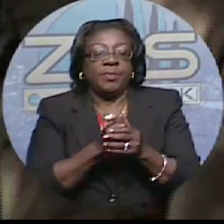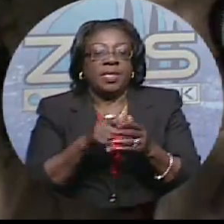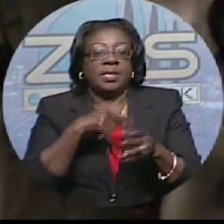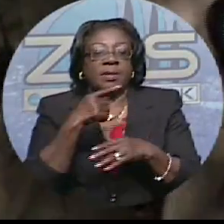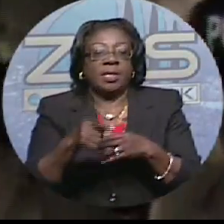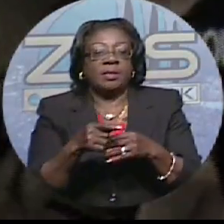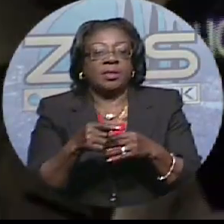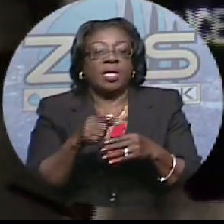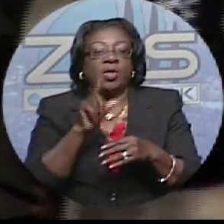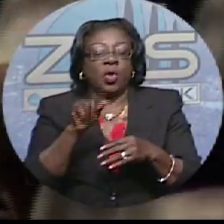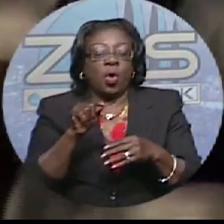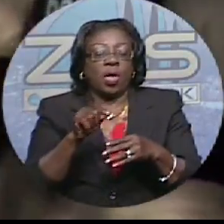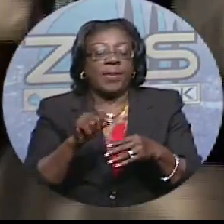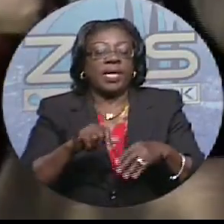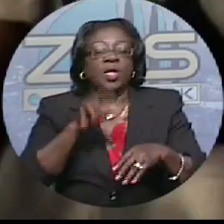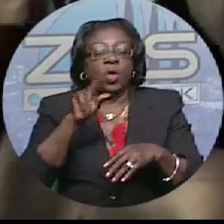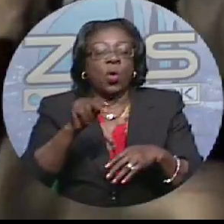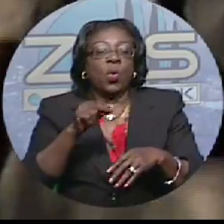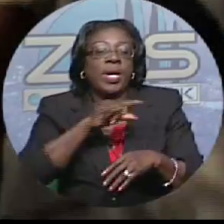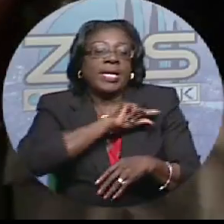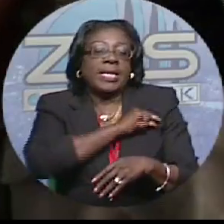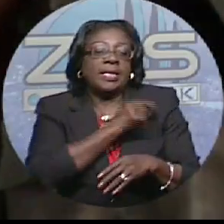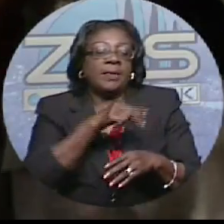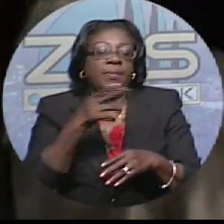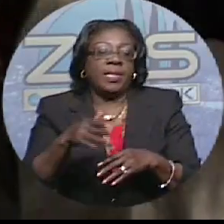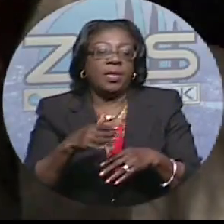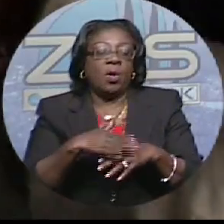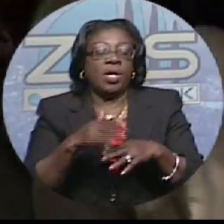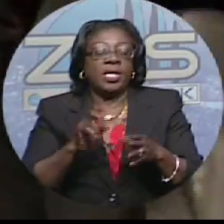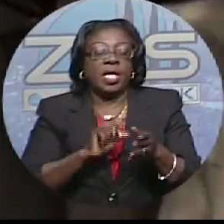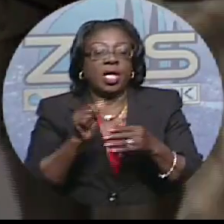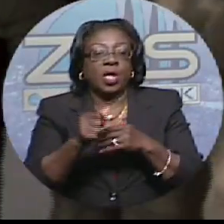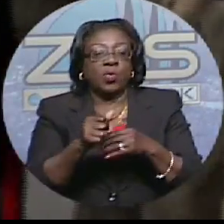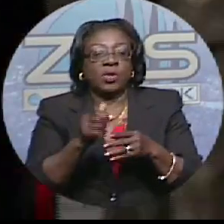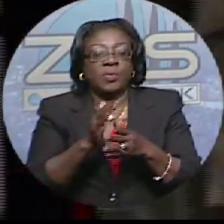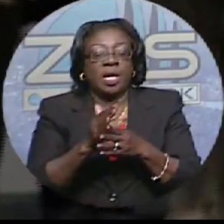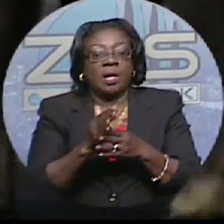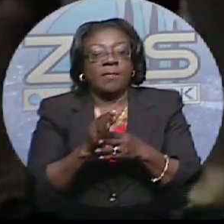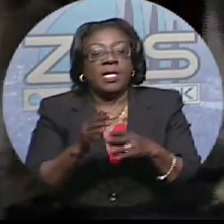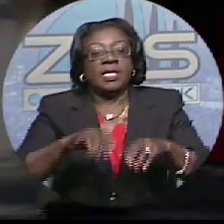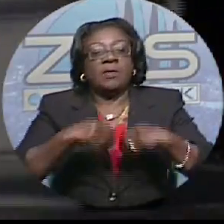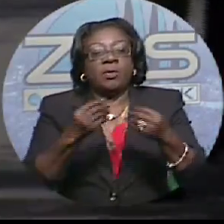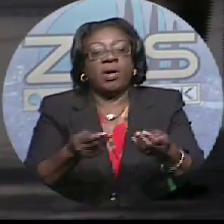no guilty plea by the court on the accused's behalf. Now, the accused was granted